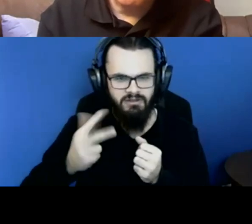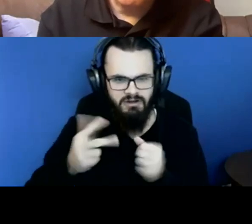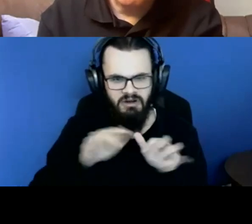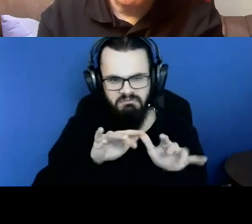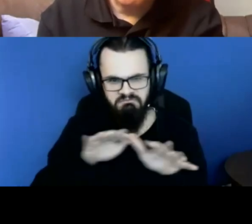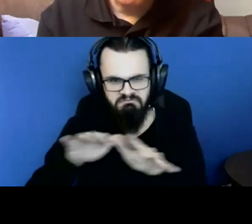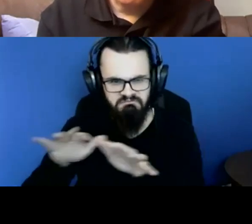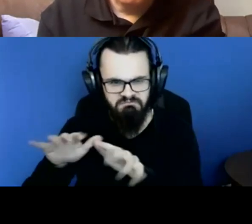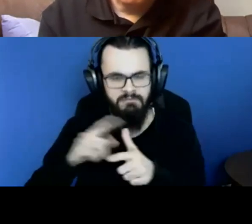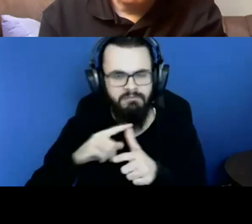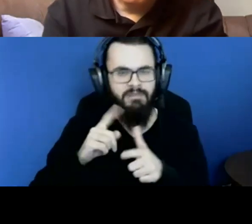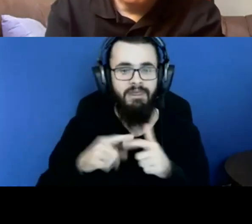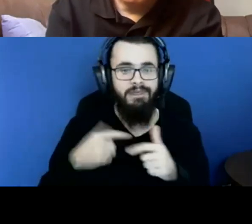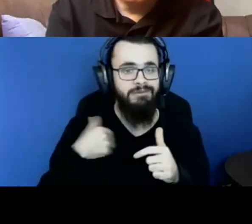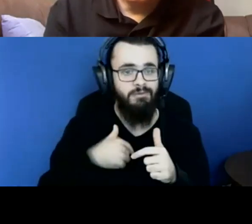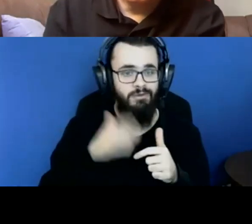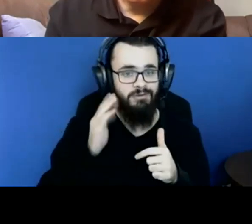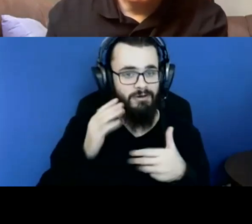we are going to